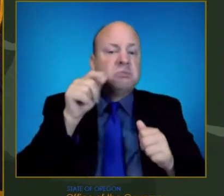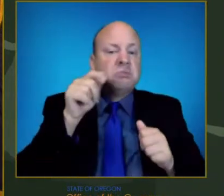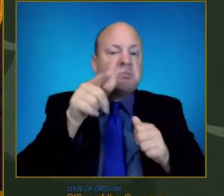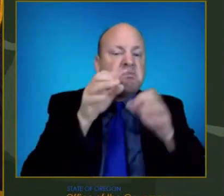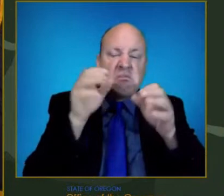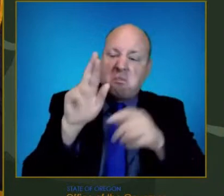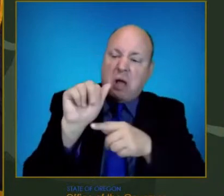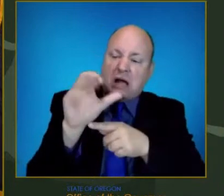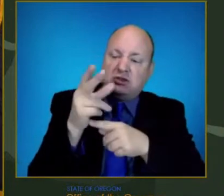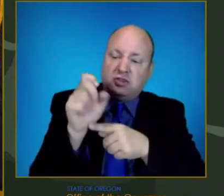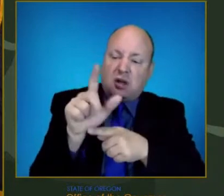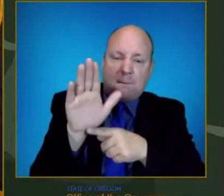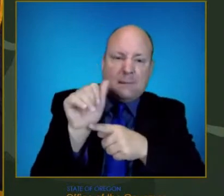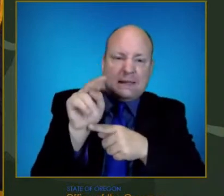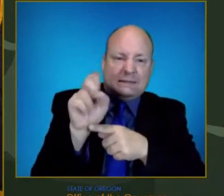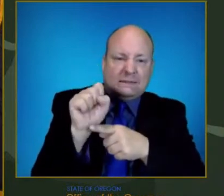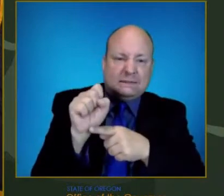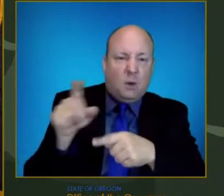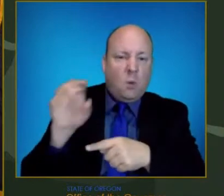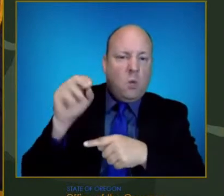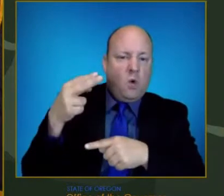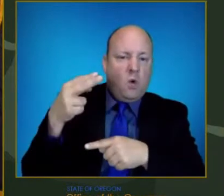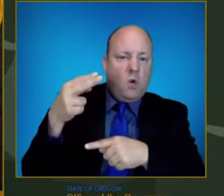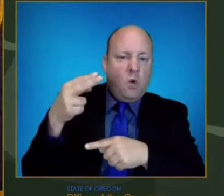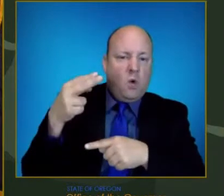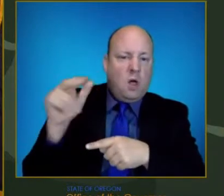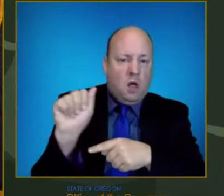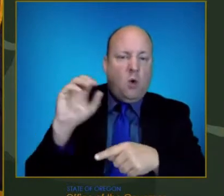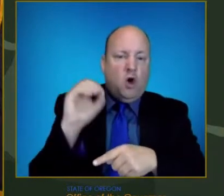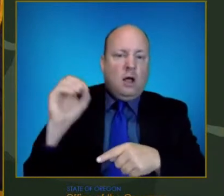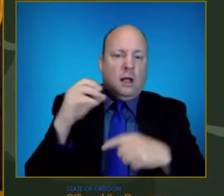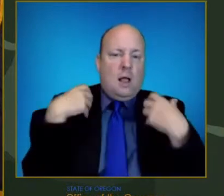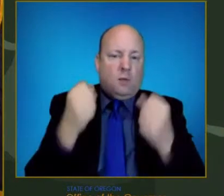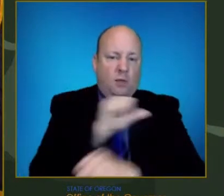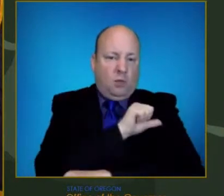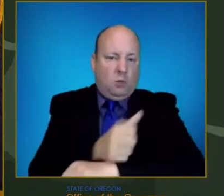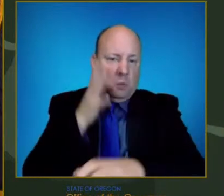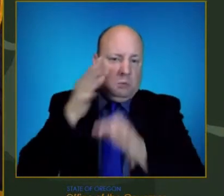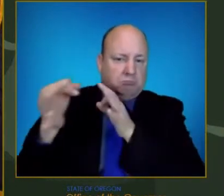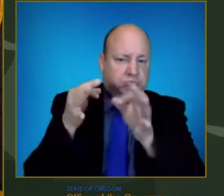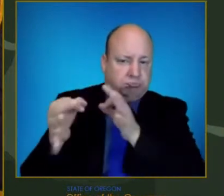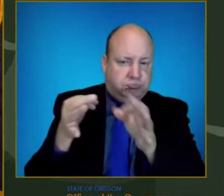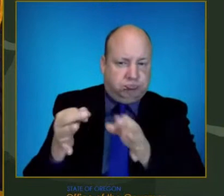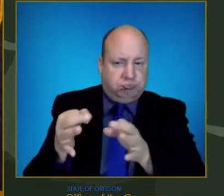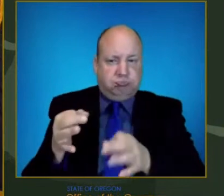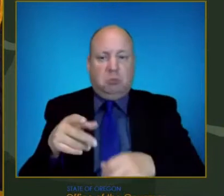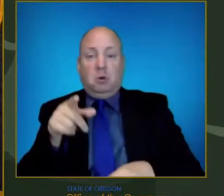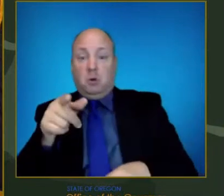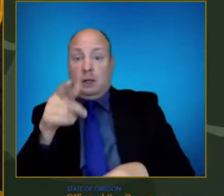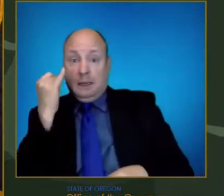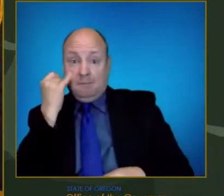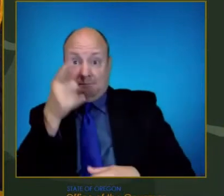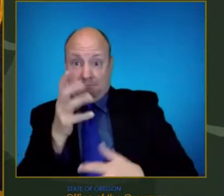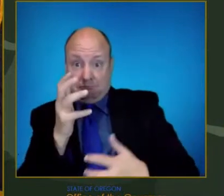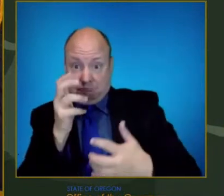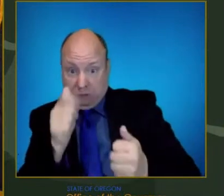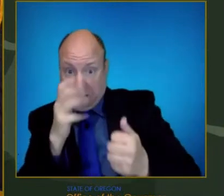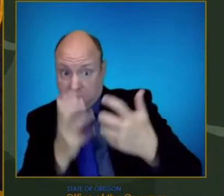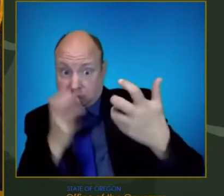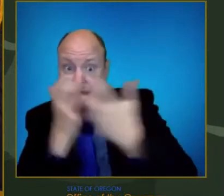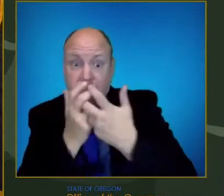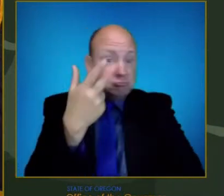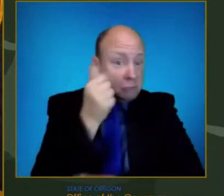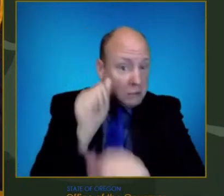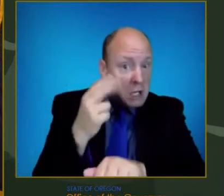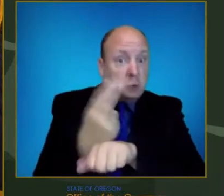these groups, you can schedule an appointment today. Director Banks will share more details about how the state is prepared to